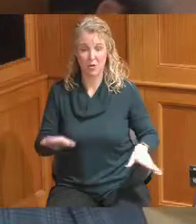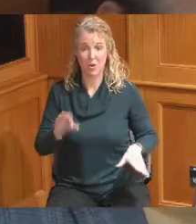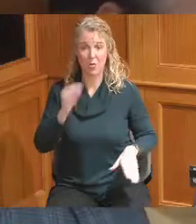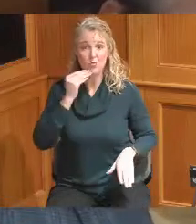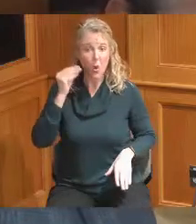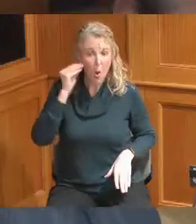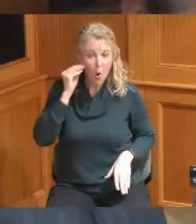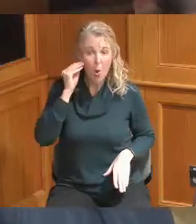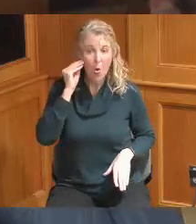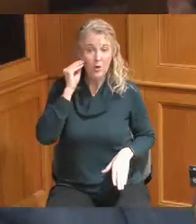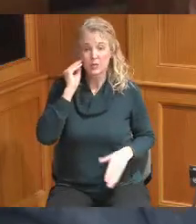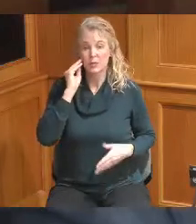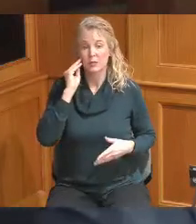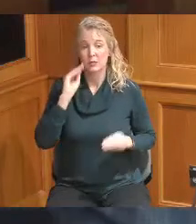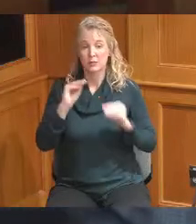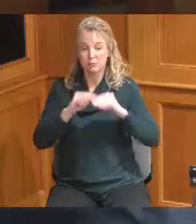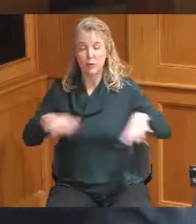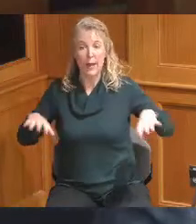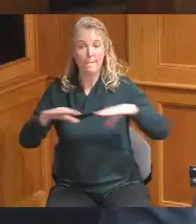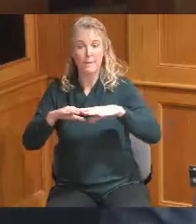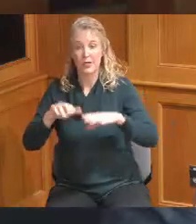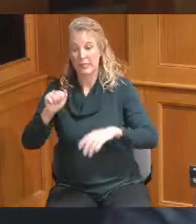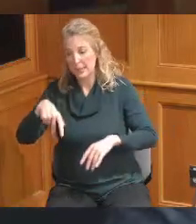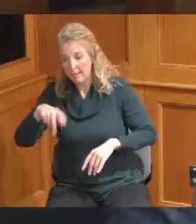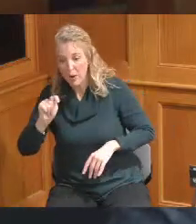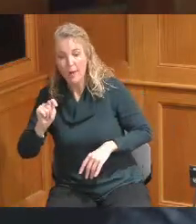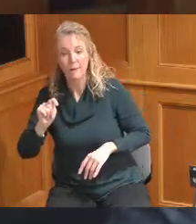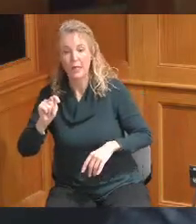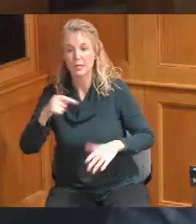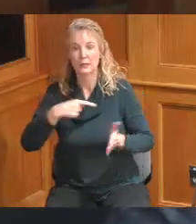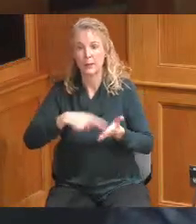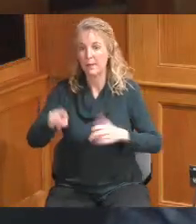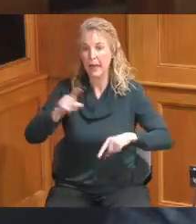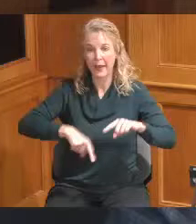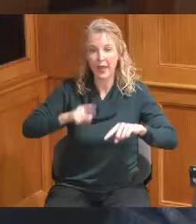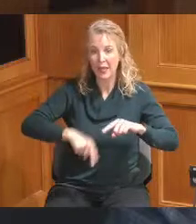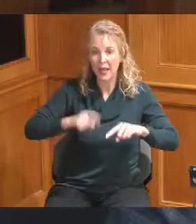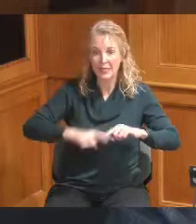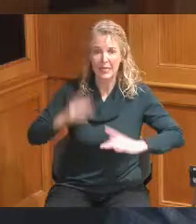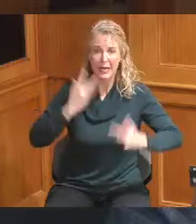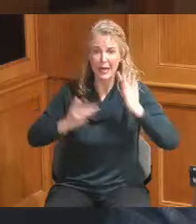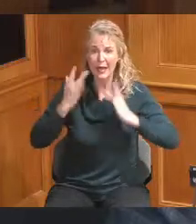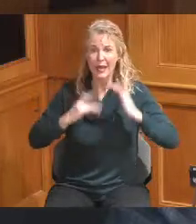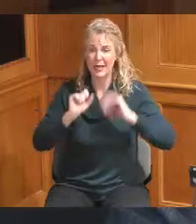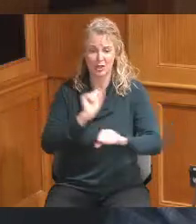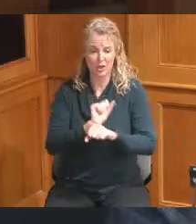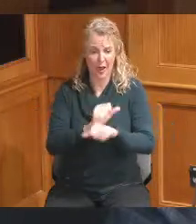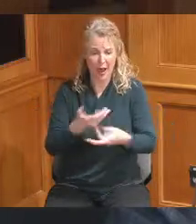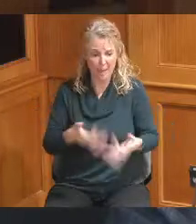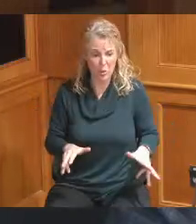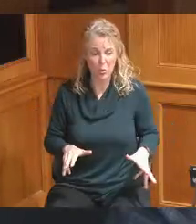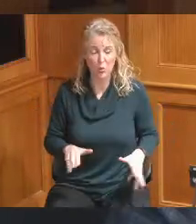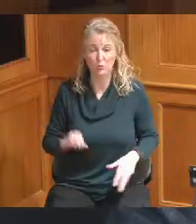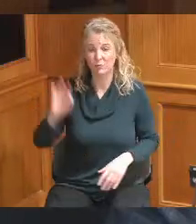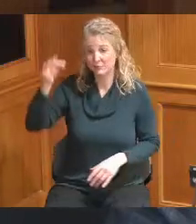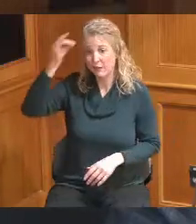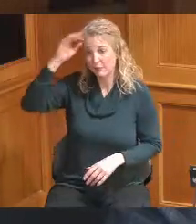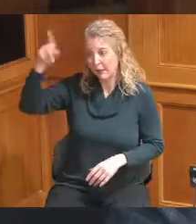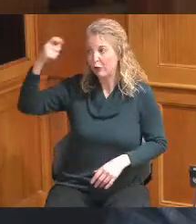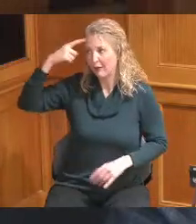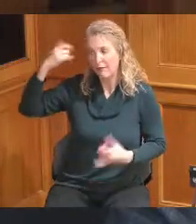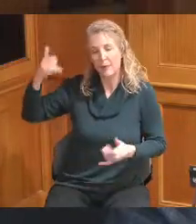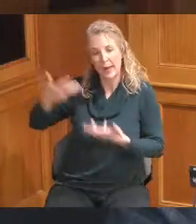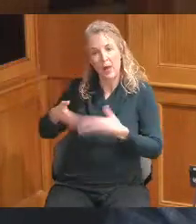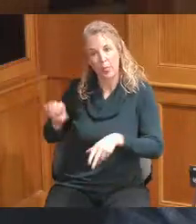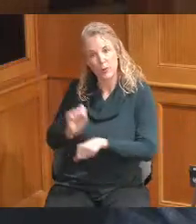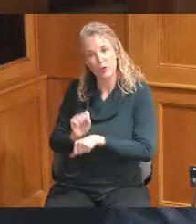homes. They're losing their apartments. They can't stay in apartments. They're losing their jobs. Even if you work for the federal government now,